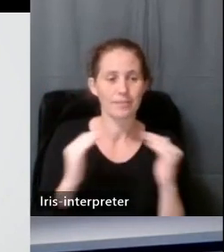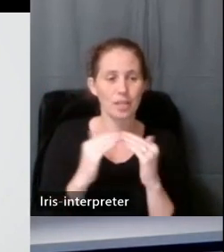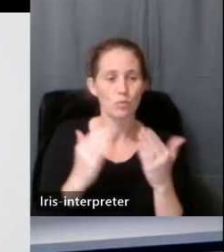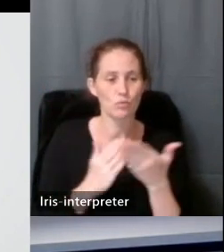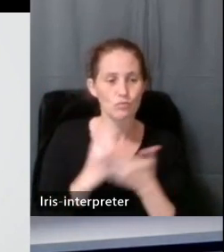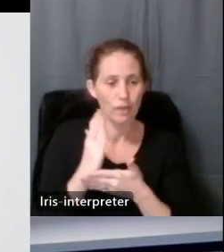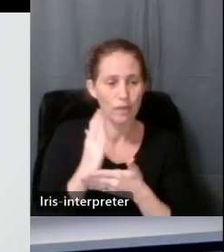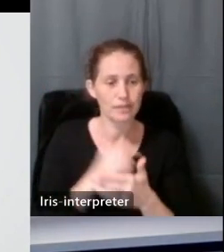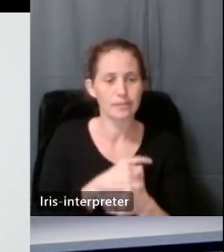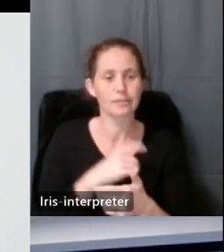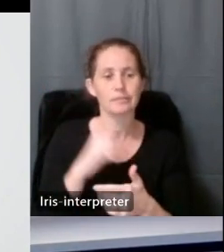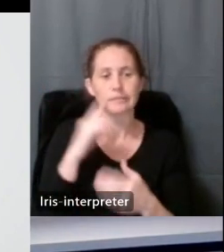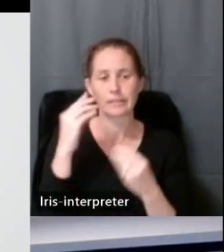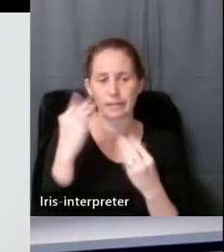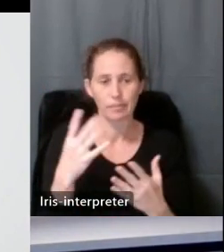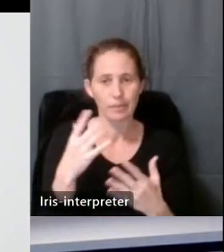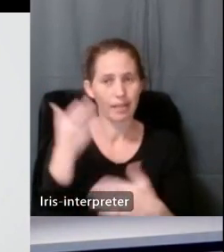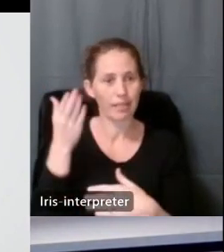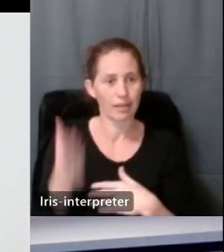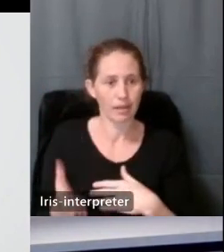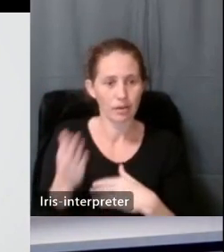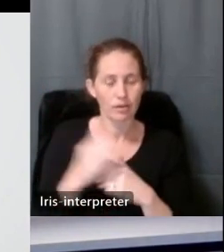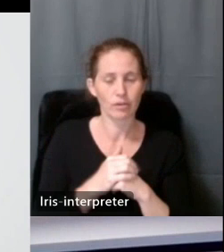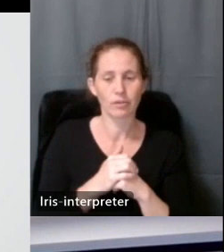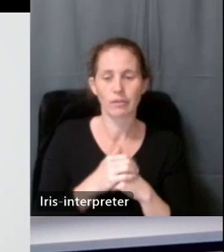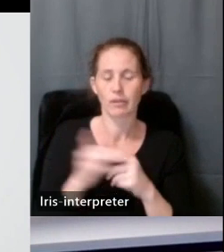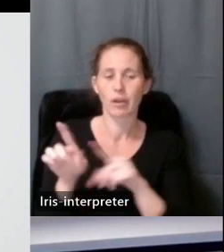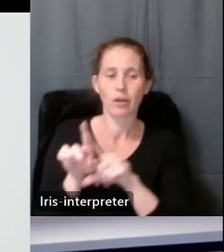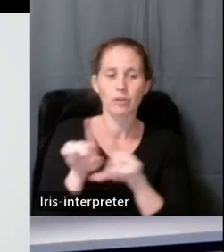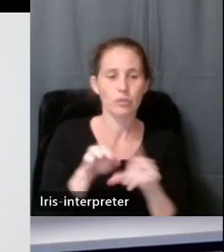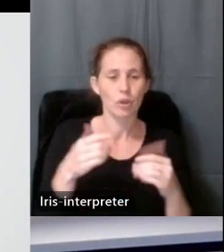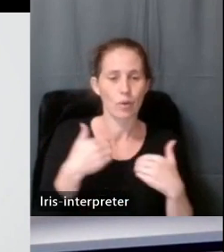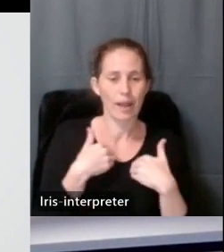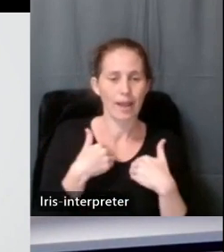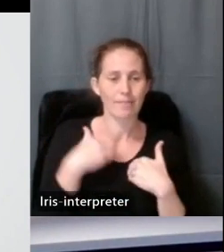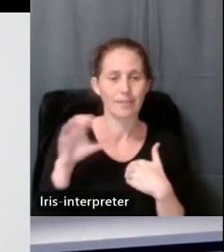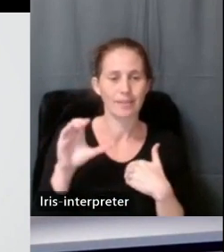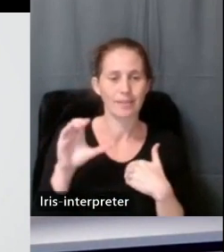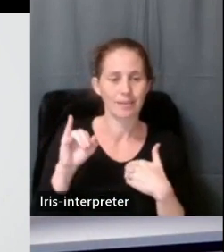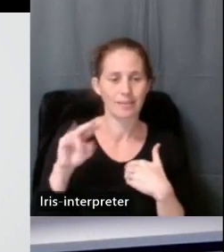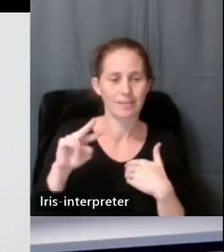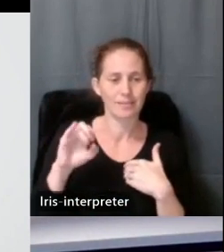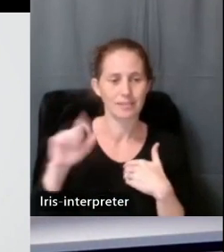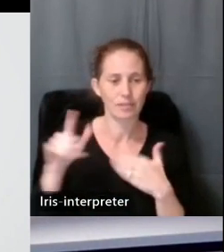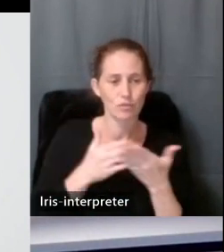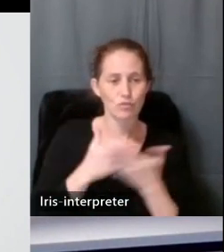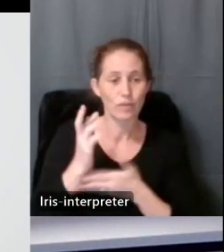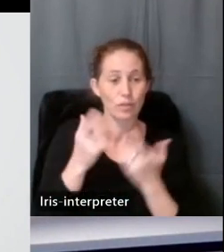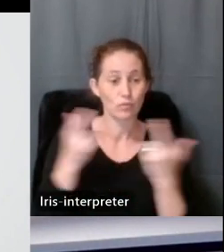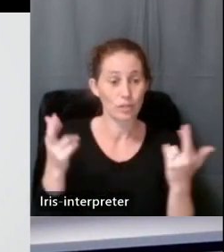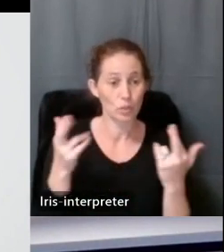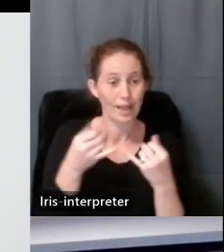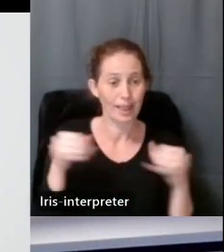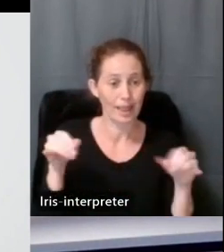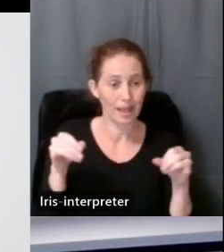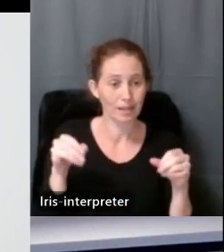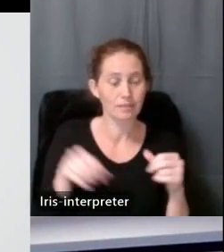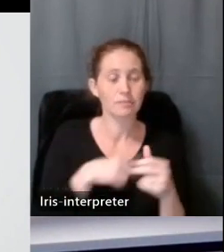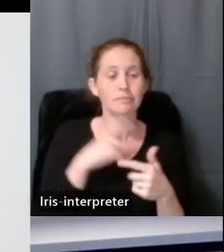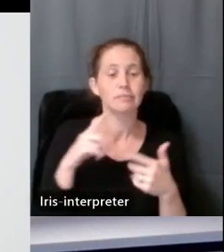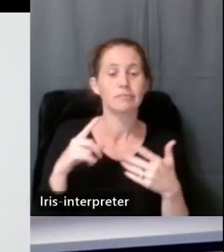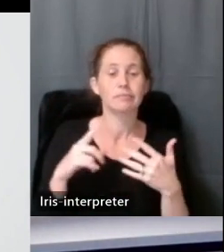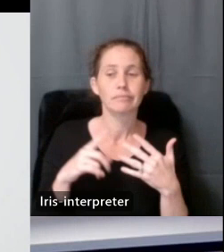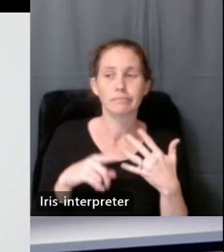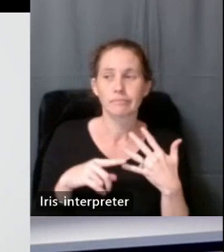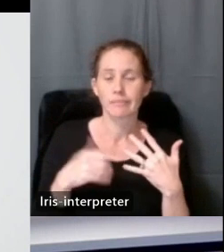Rights, and the information is there. You also have the Civil Rights Resource Line. You also